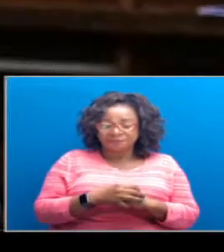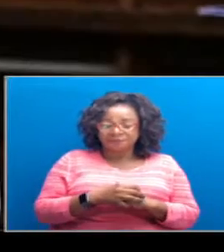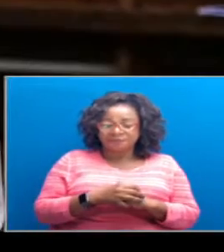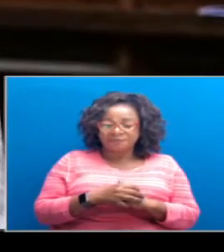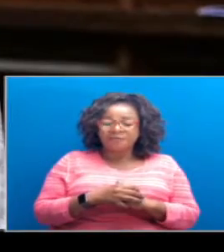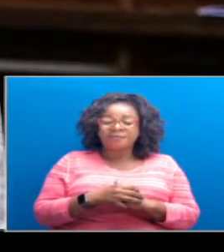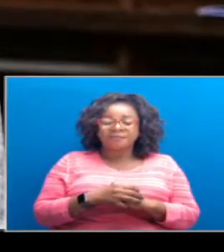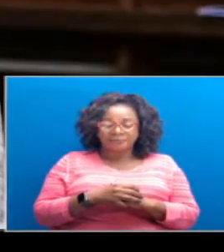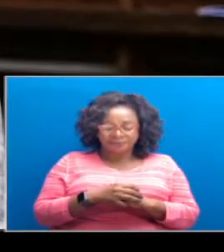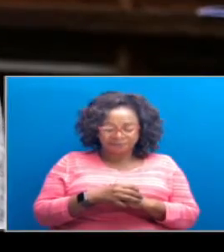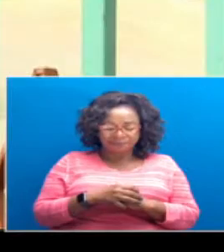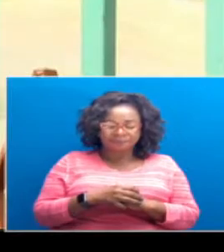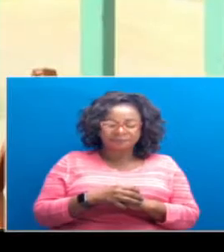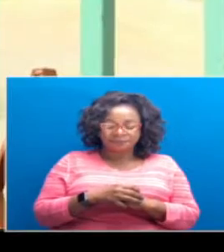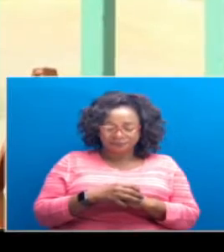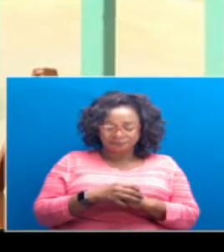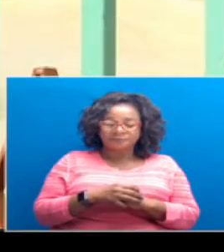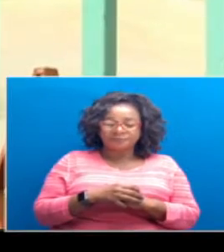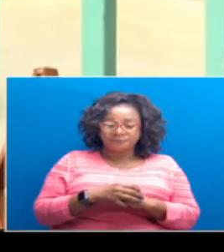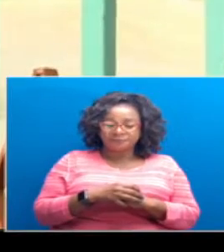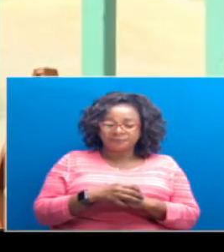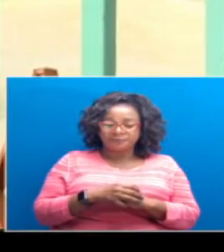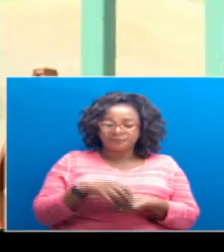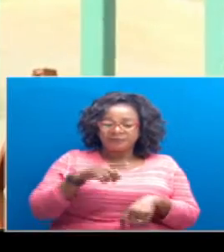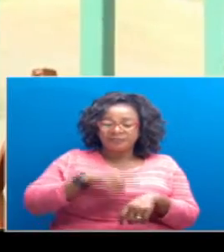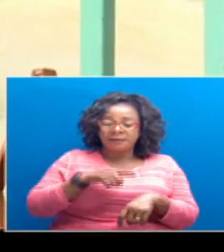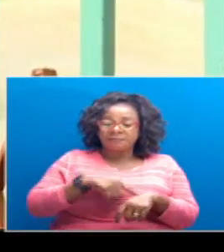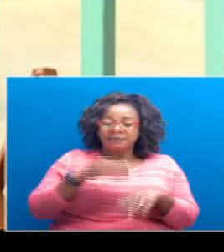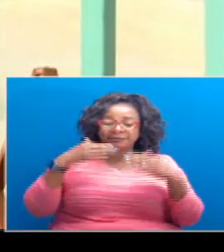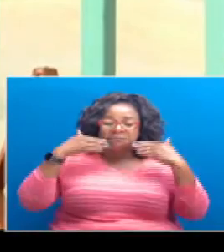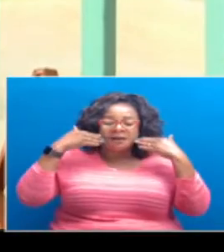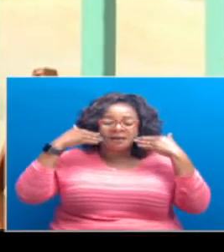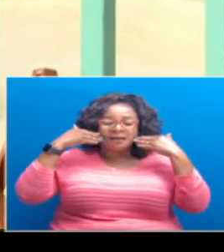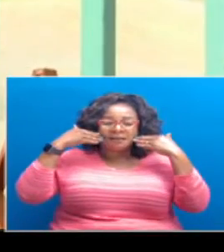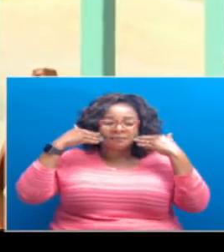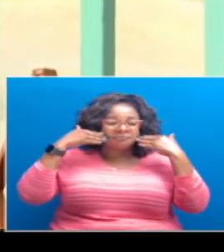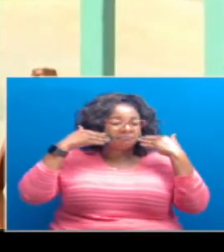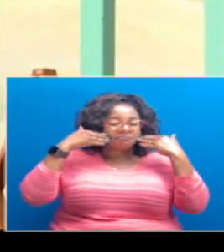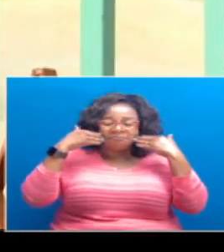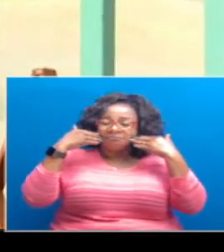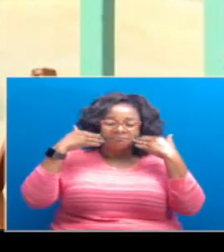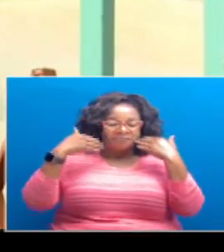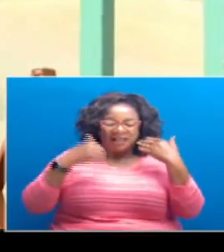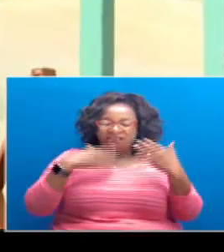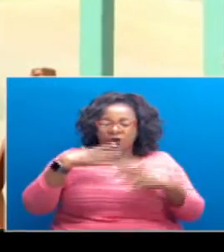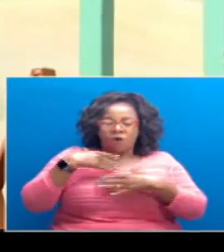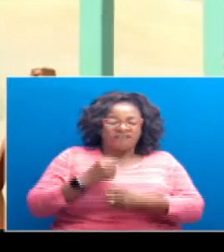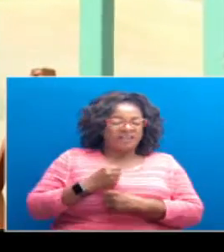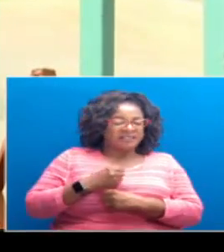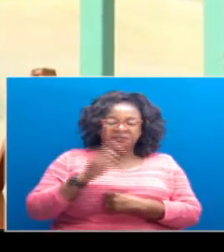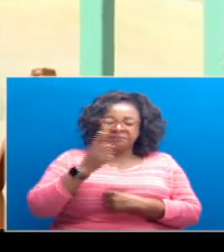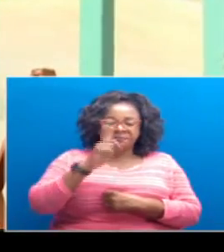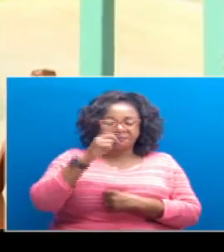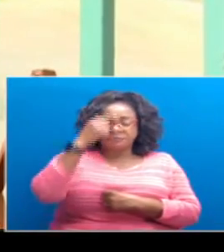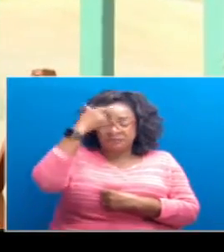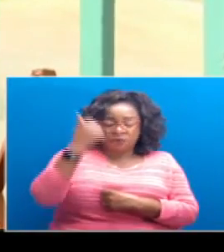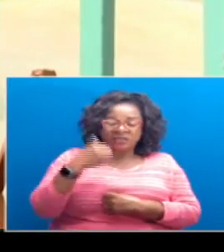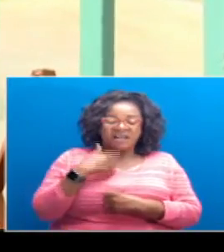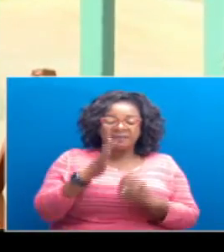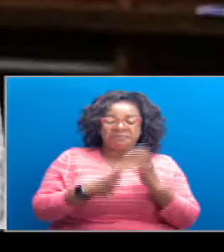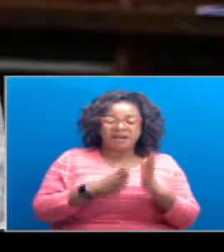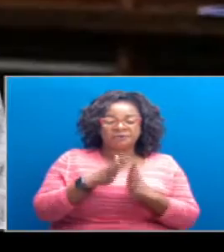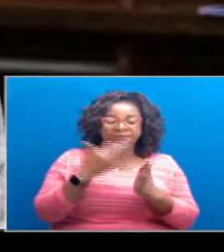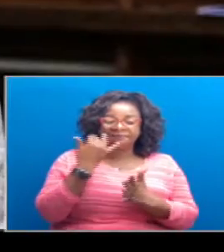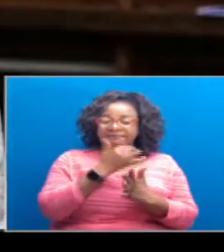Yes, it's as you can see when I'm smiling, we don't have the confidence about our own because